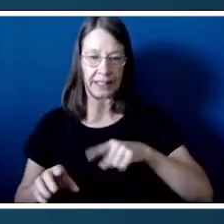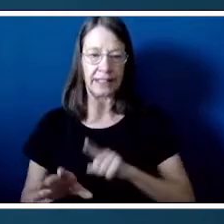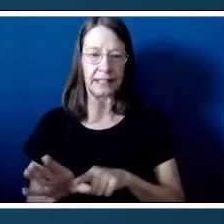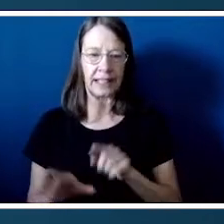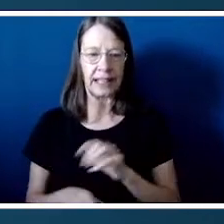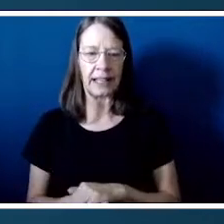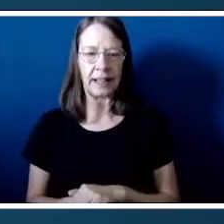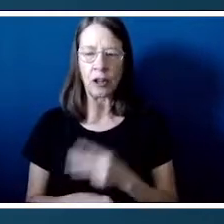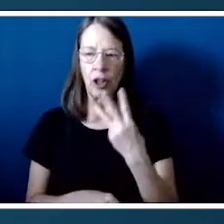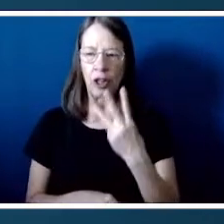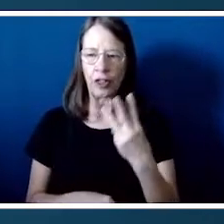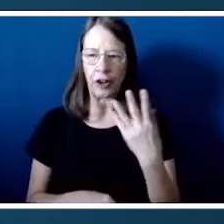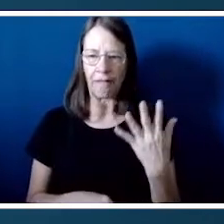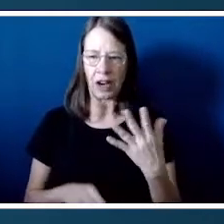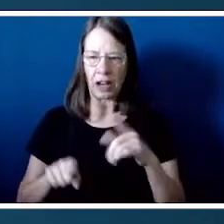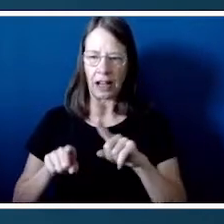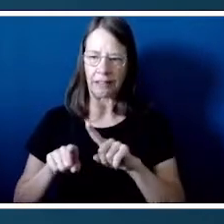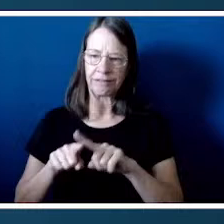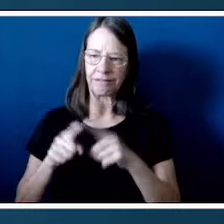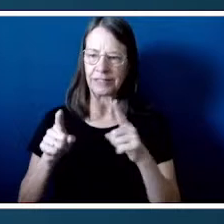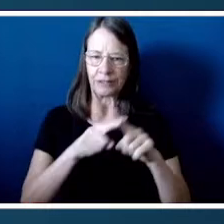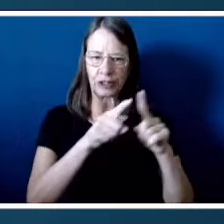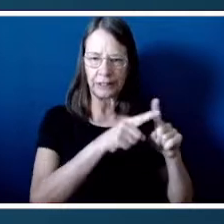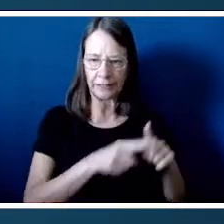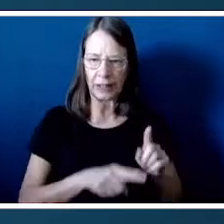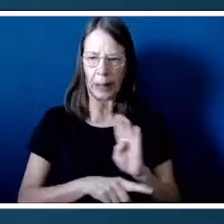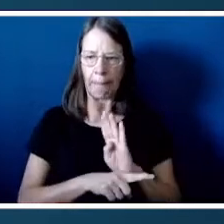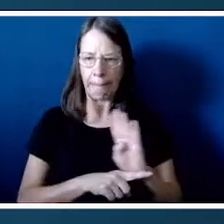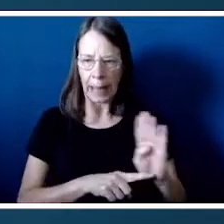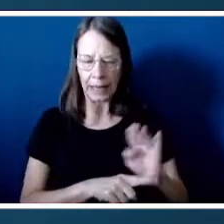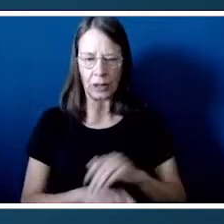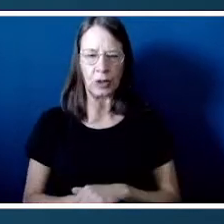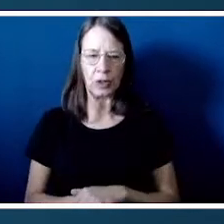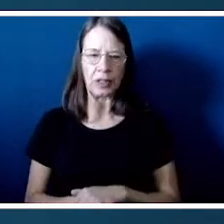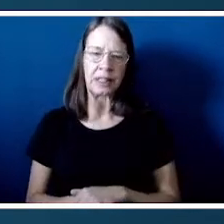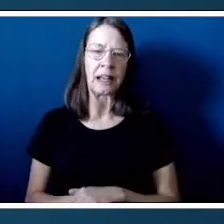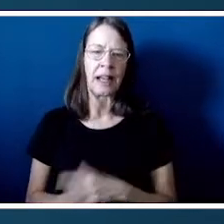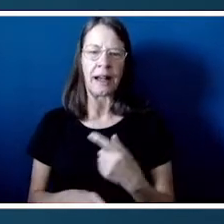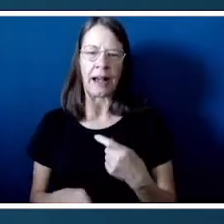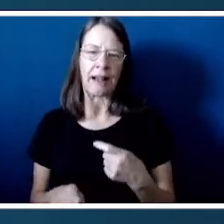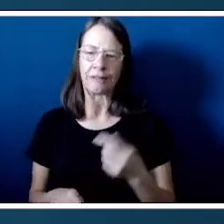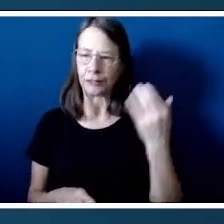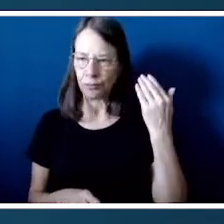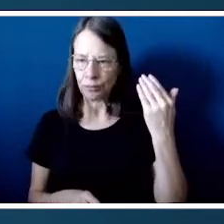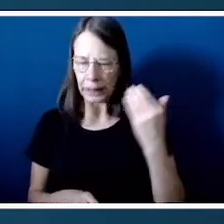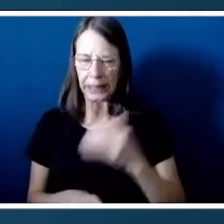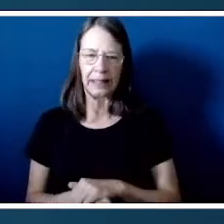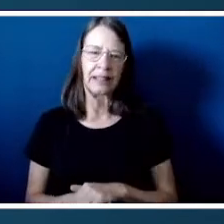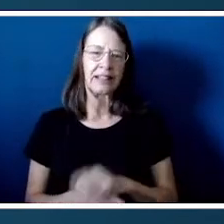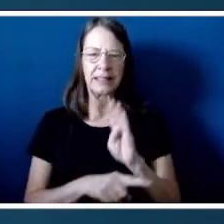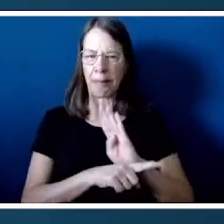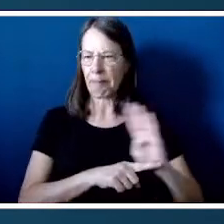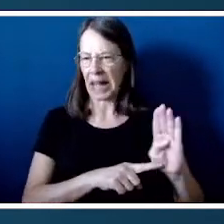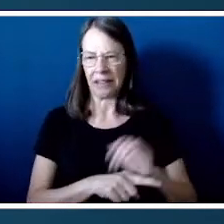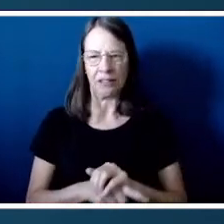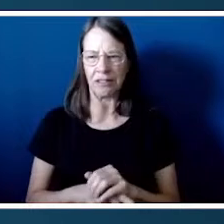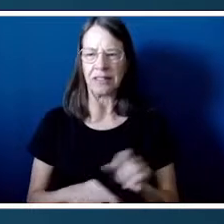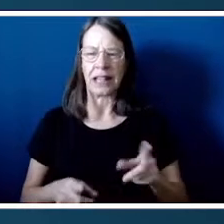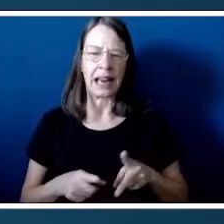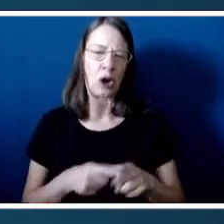panel sessions, 3 keynote speakers, 2 keynote panels, and 3 launch events across the 2.5